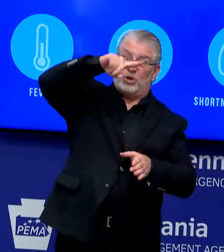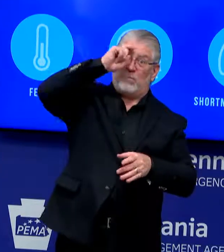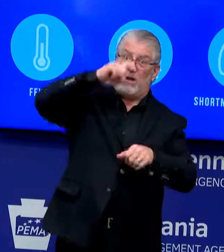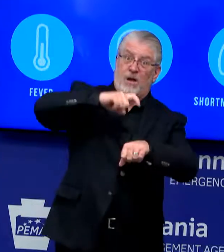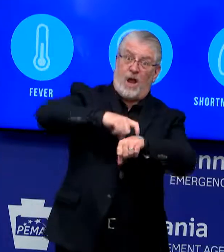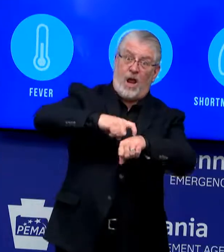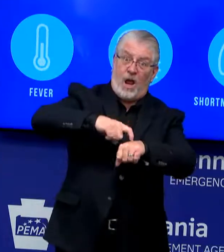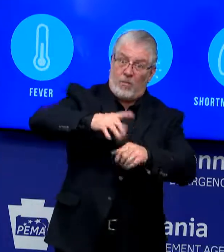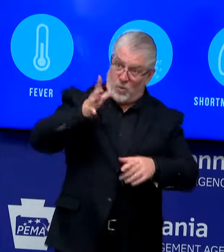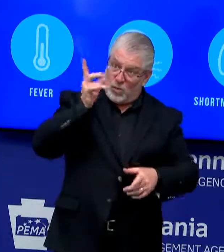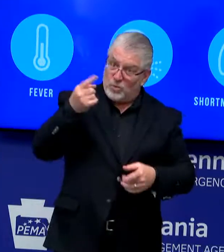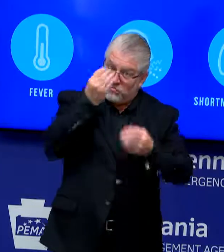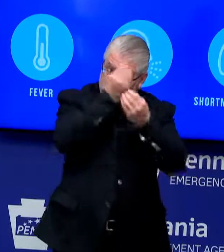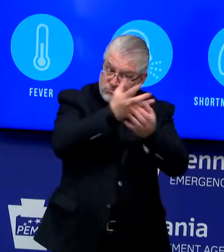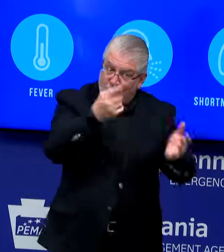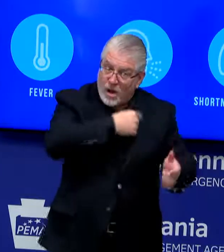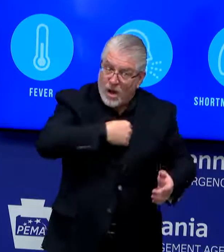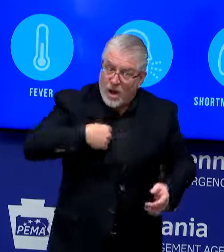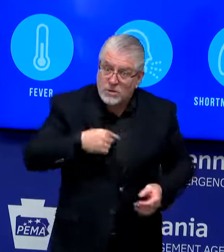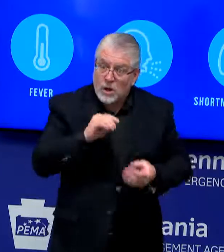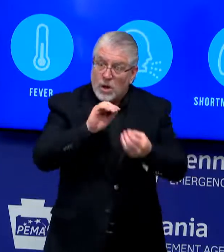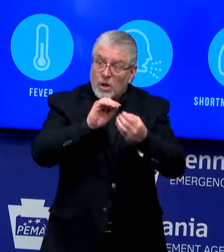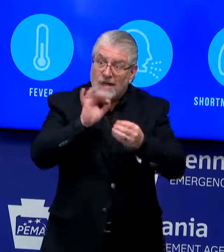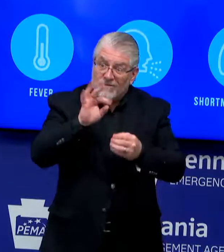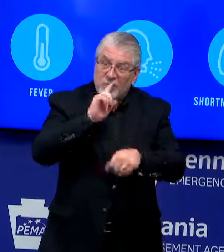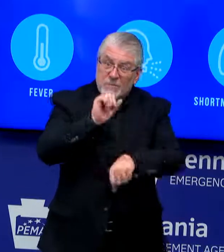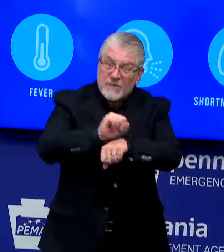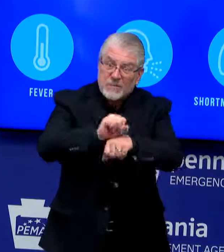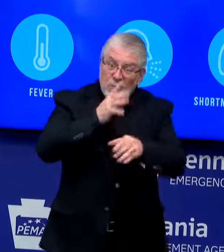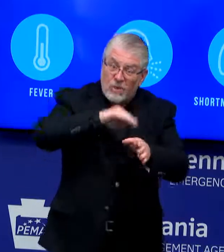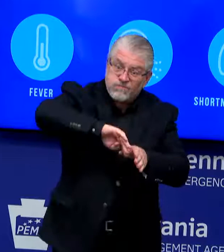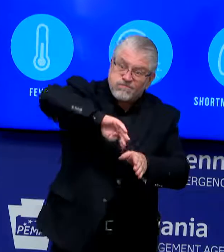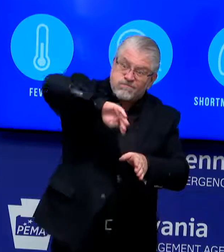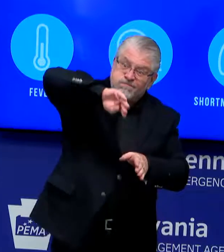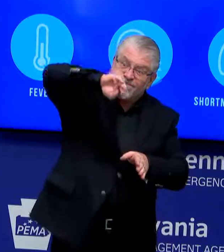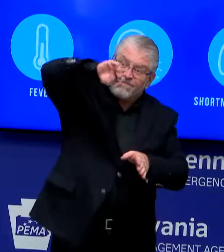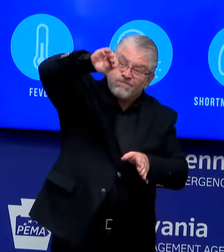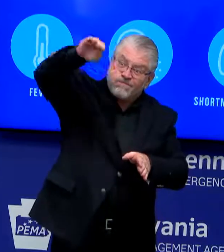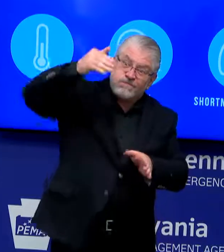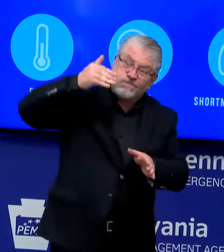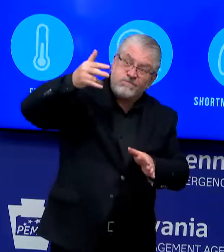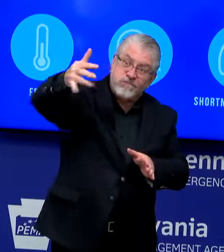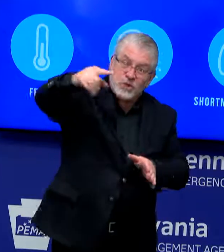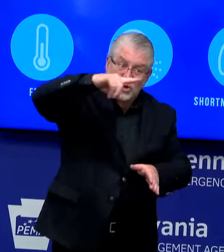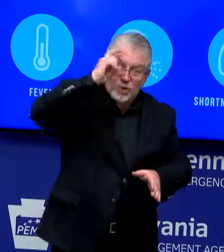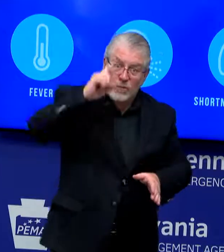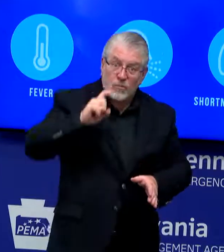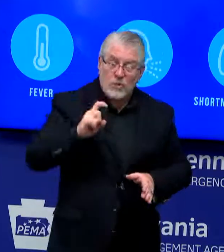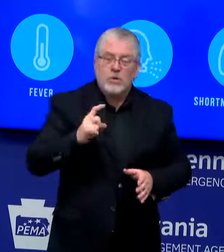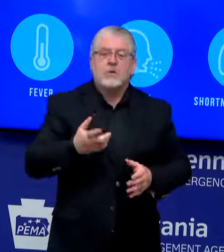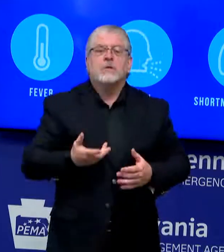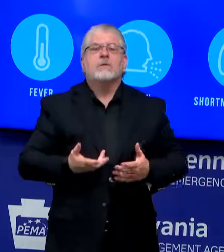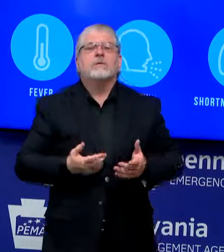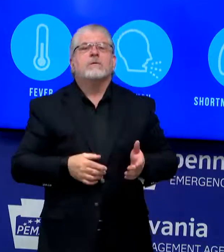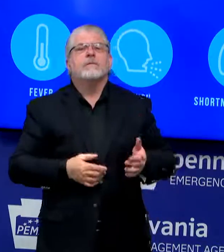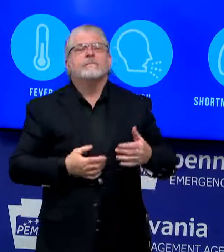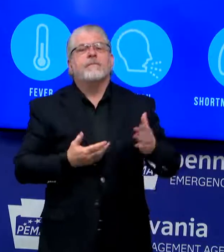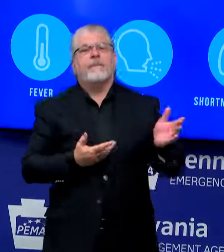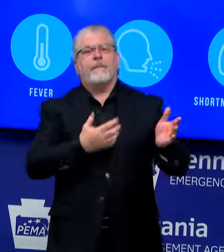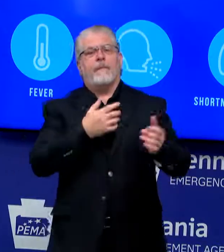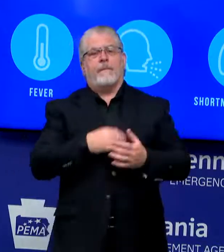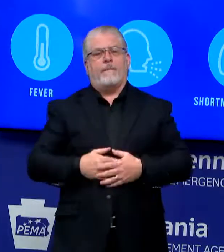explanation about modeling? Sure. Well, the one thing about modeling is I really agree with Dr. Fauci, is that actually the virus determines